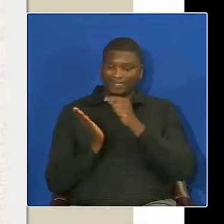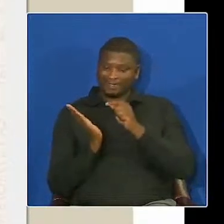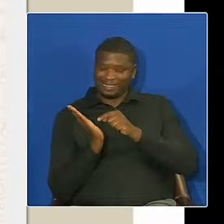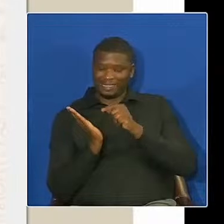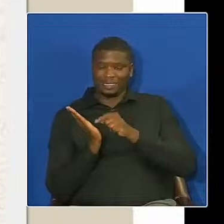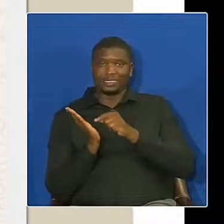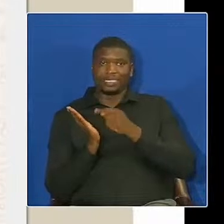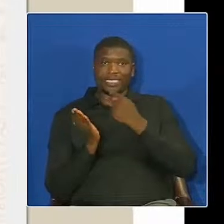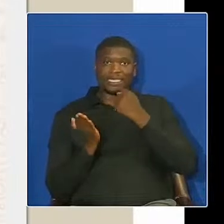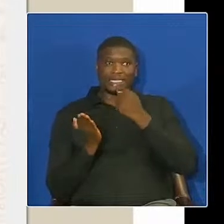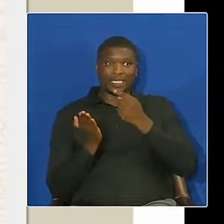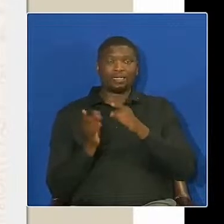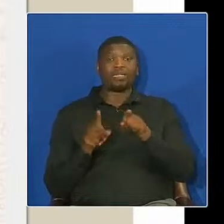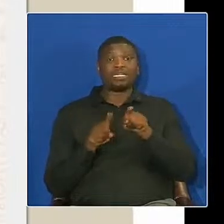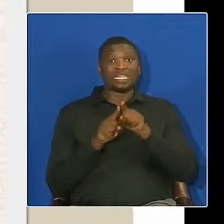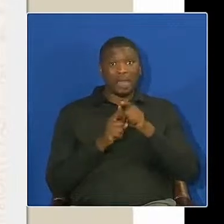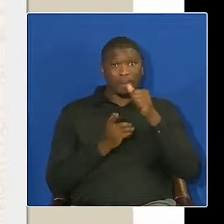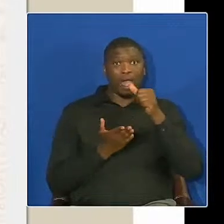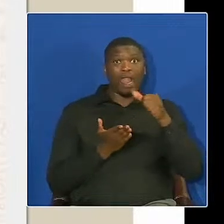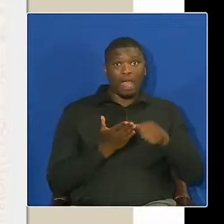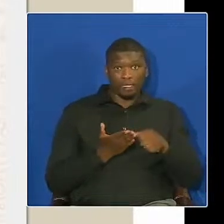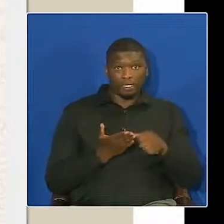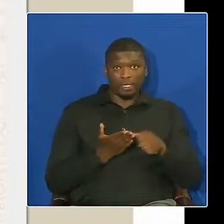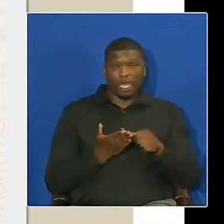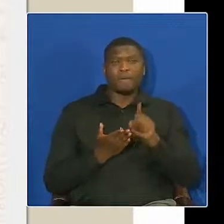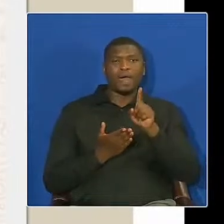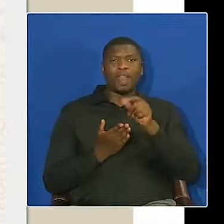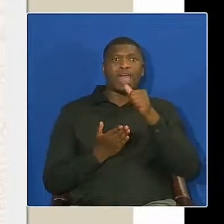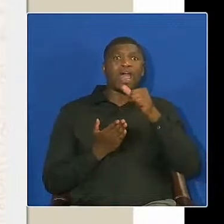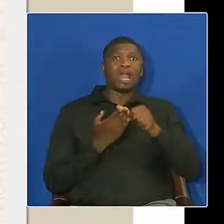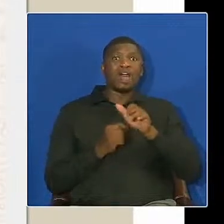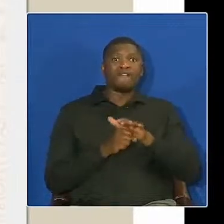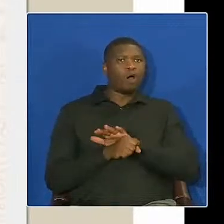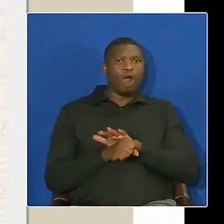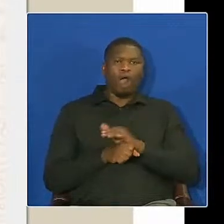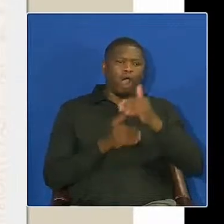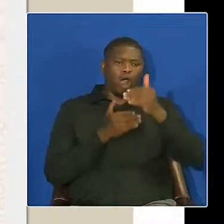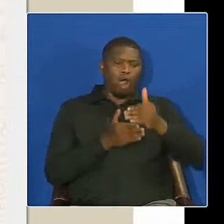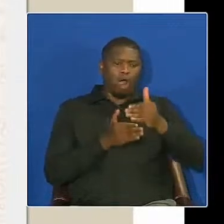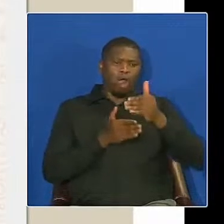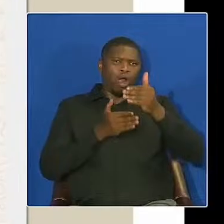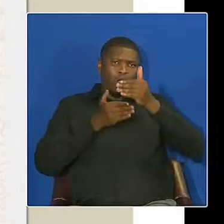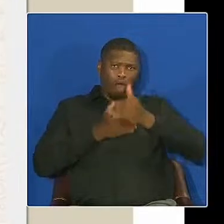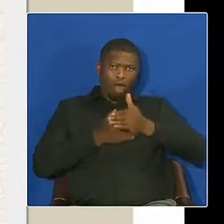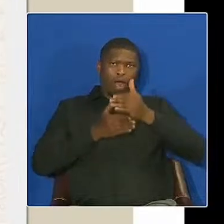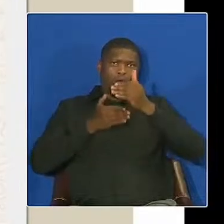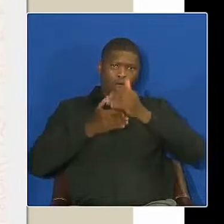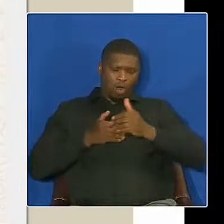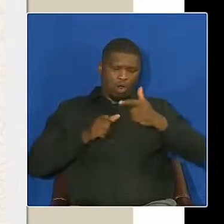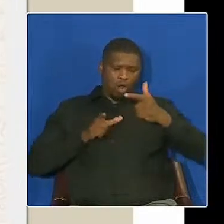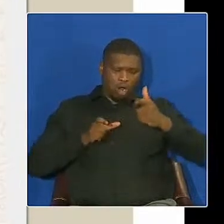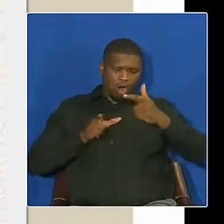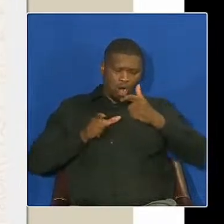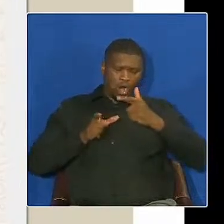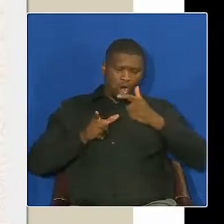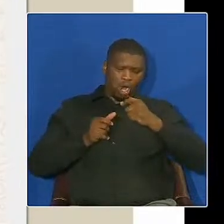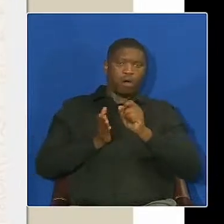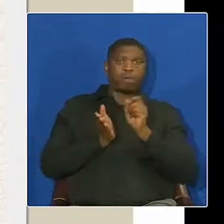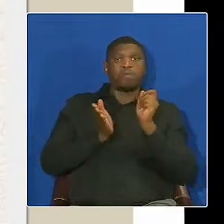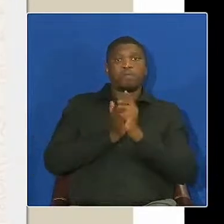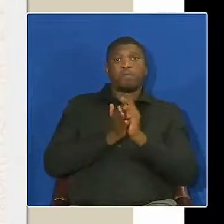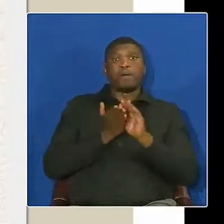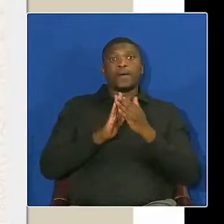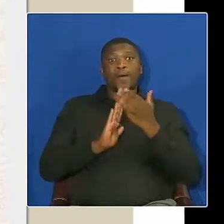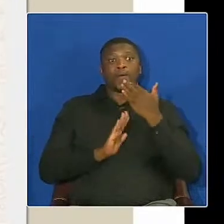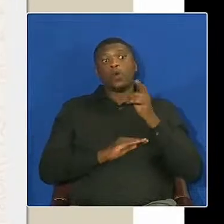the screenshot of the same letter, parts of the letter that was sent then by the Division Human